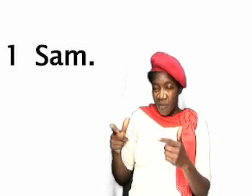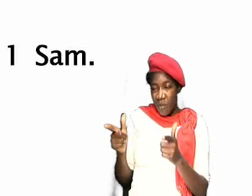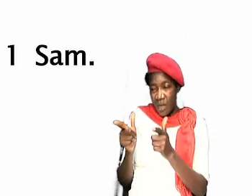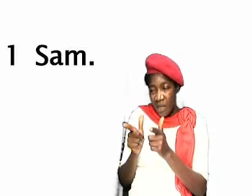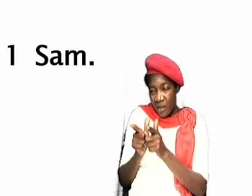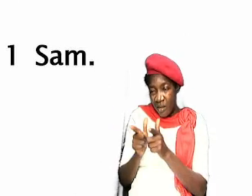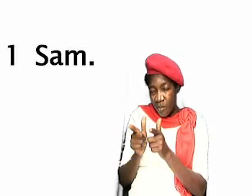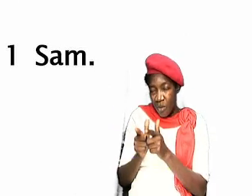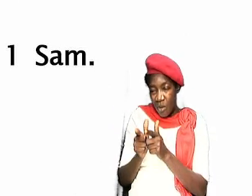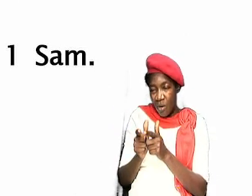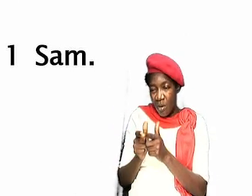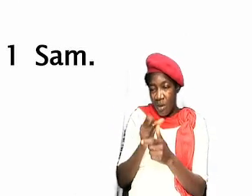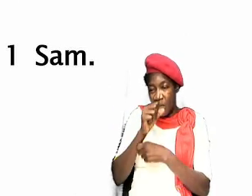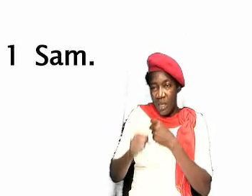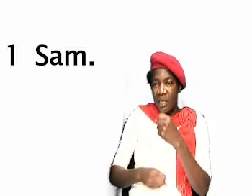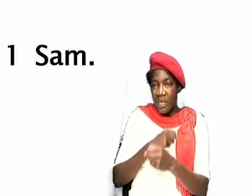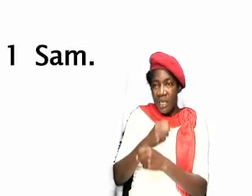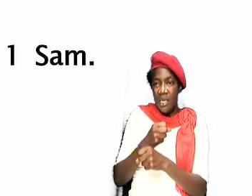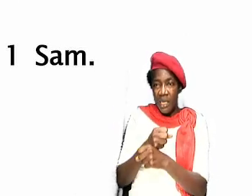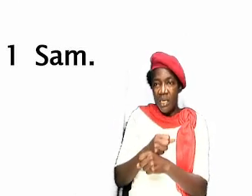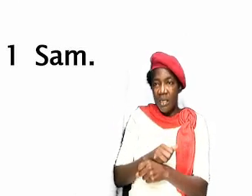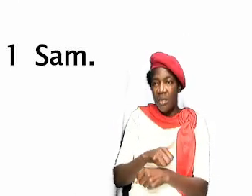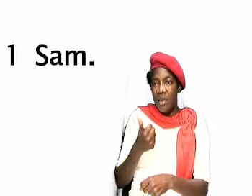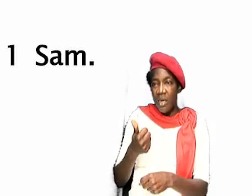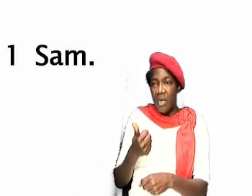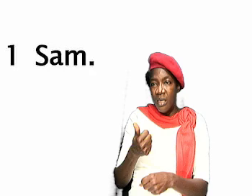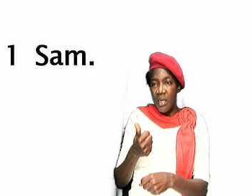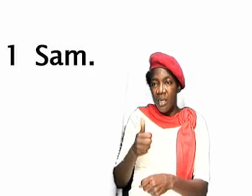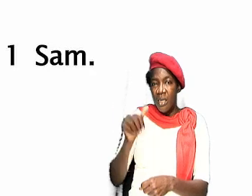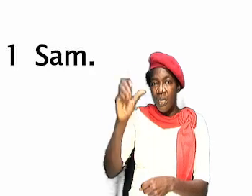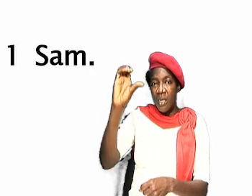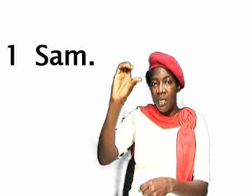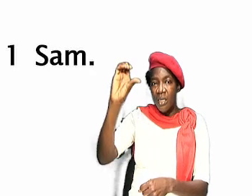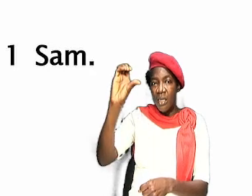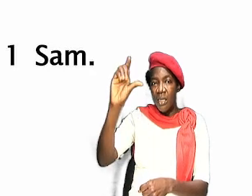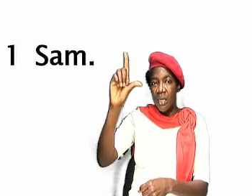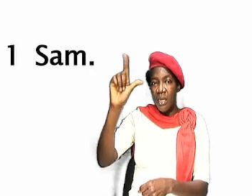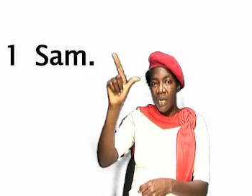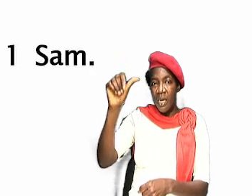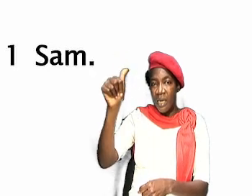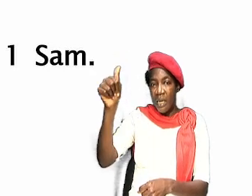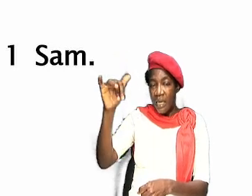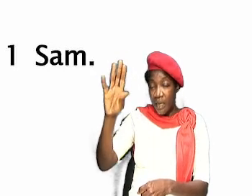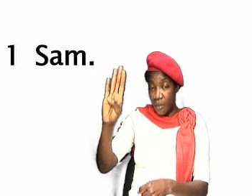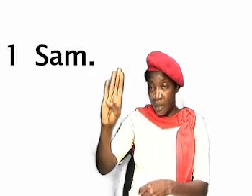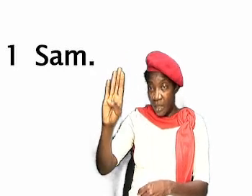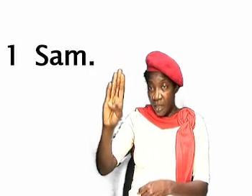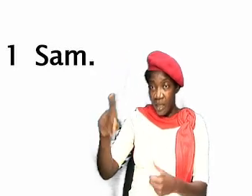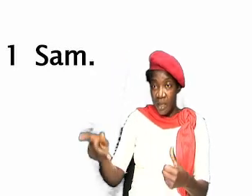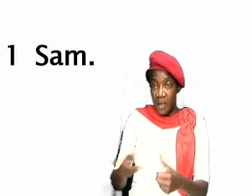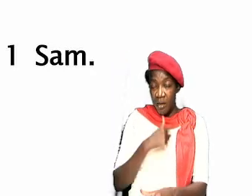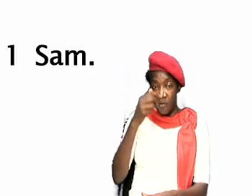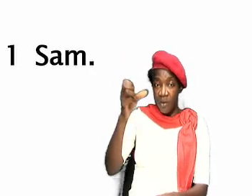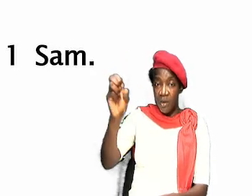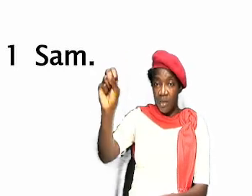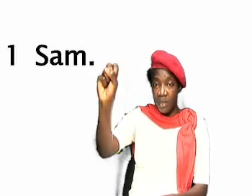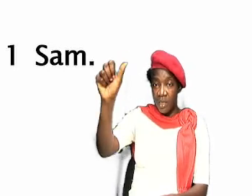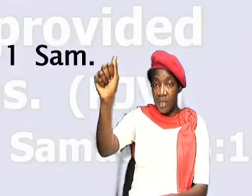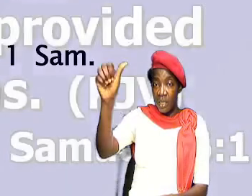are going to look at, you know, Eliab, you know, look like a kingly material. So 1 Samuel chapter 16.